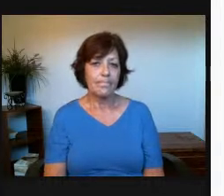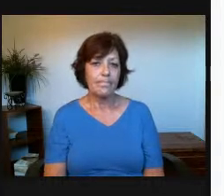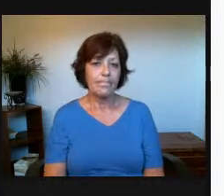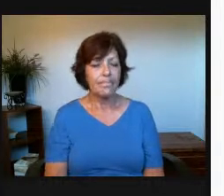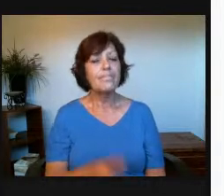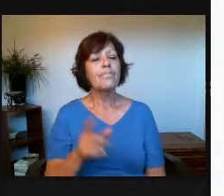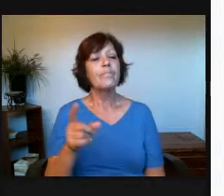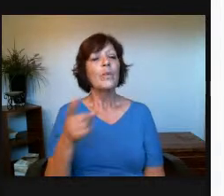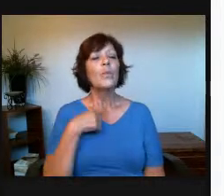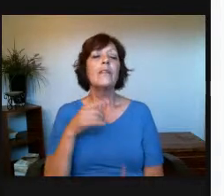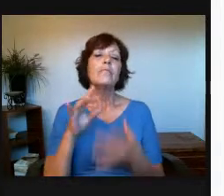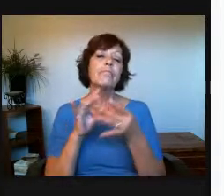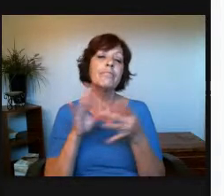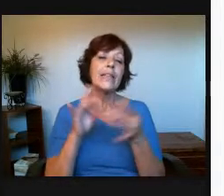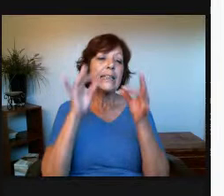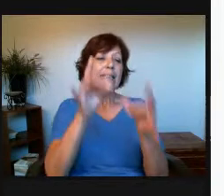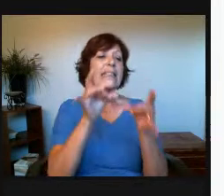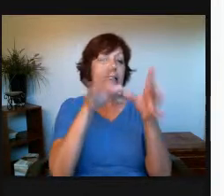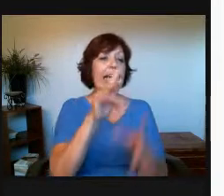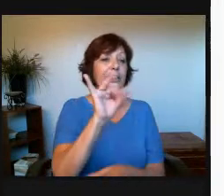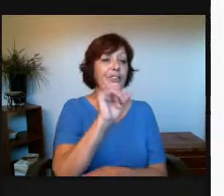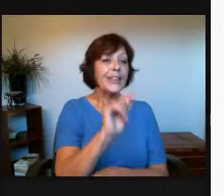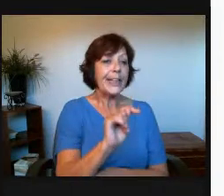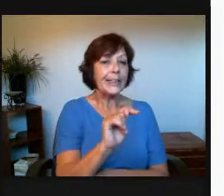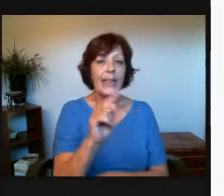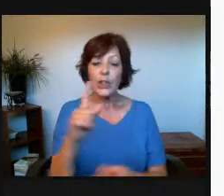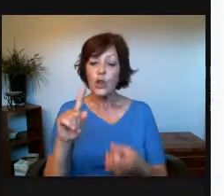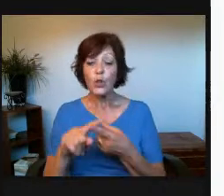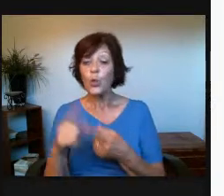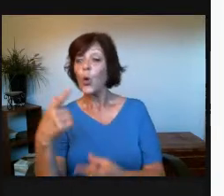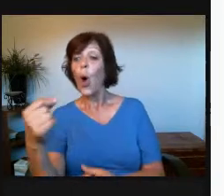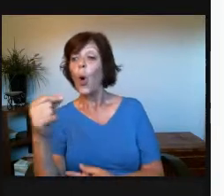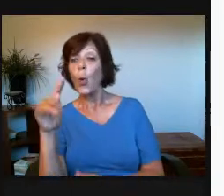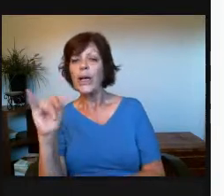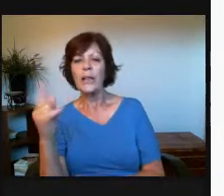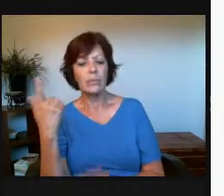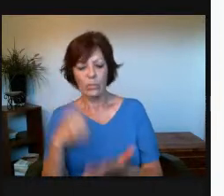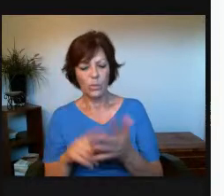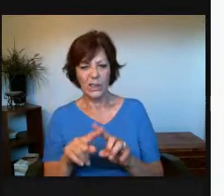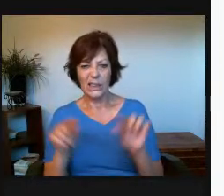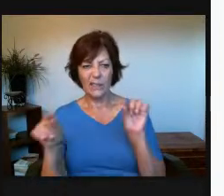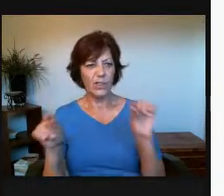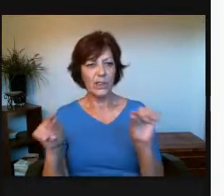So we've talked about disaster kits, we've talked about ToGo kits, but what's the difference?